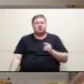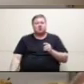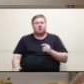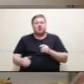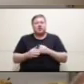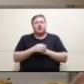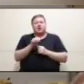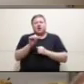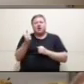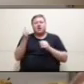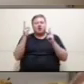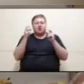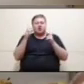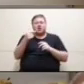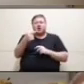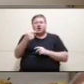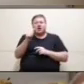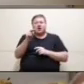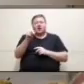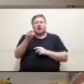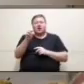Khanalachte report.